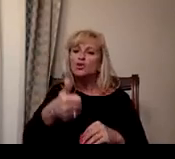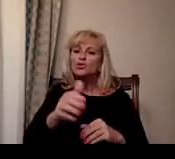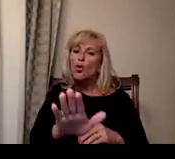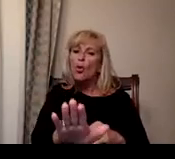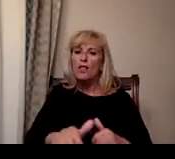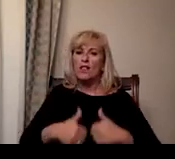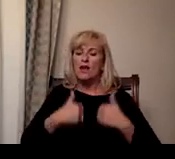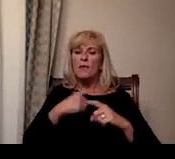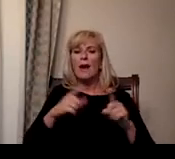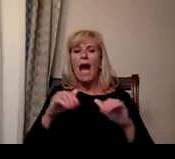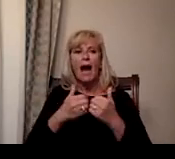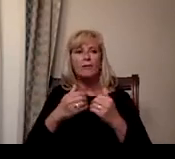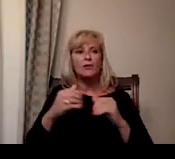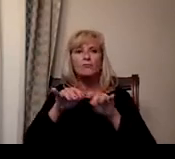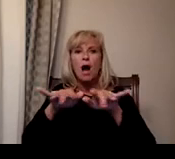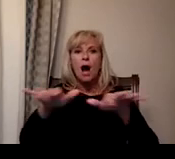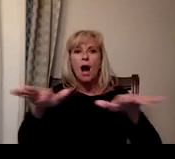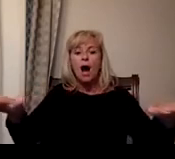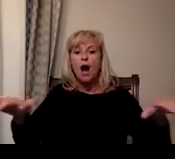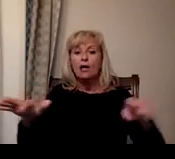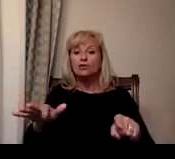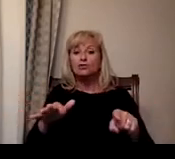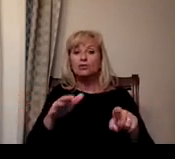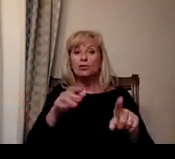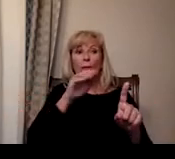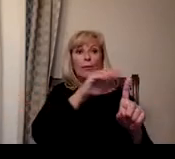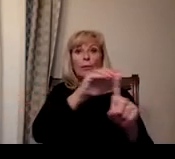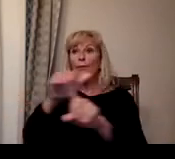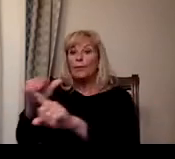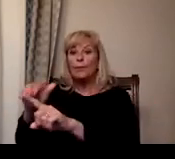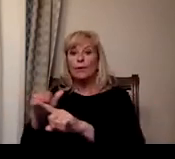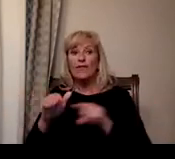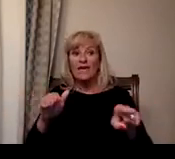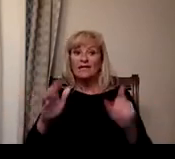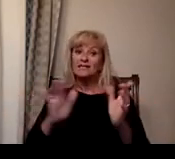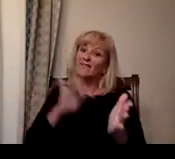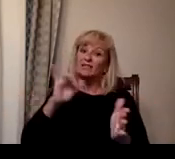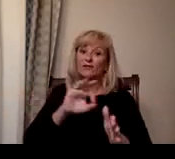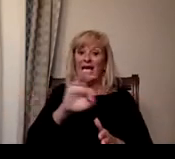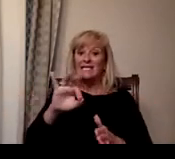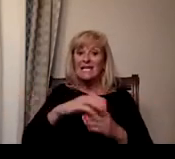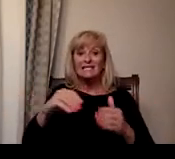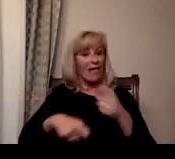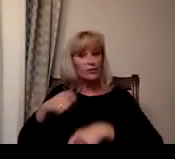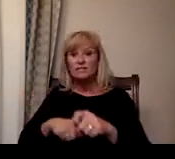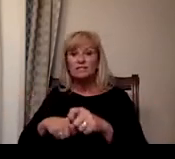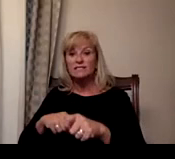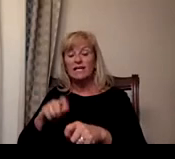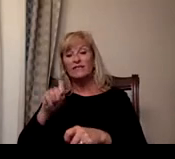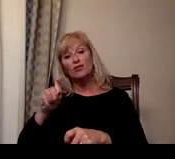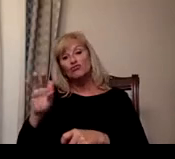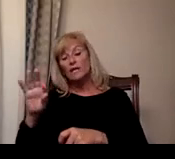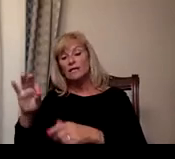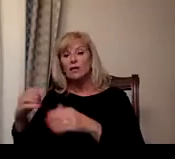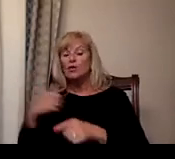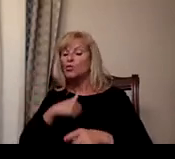get this to a few people quickly for the $99, which would be utilizing these types of webinars. We do not charge